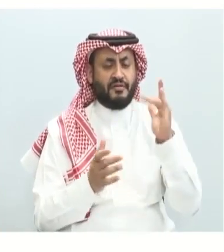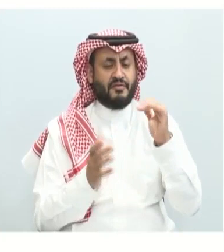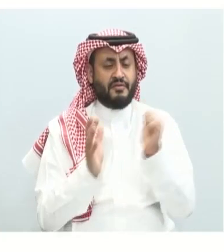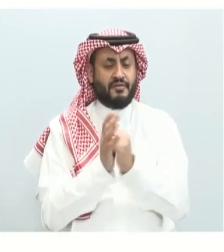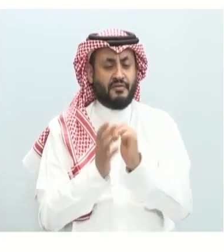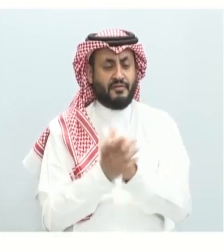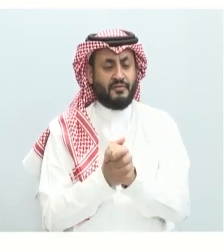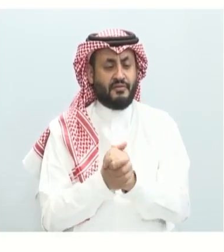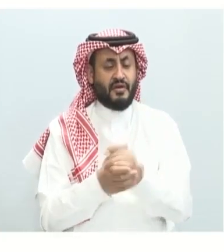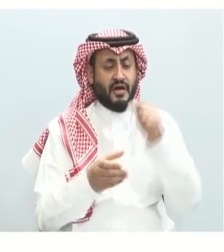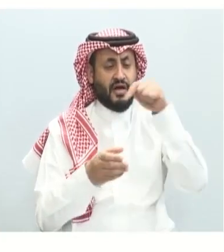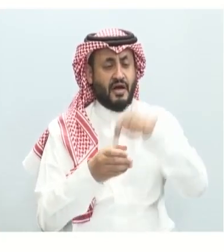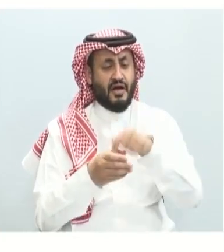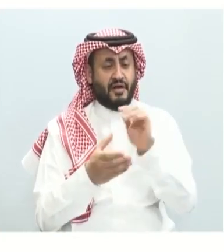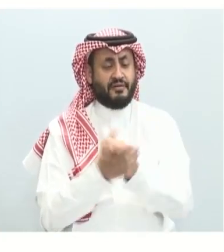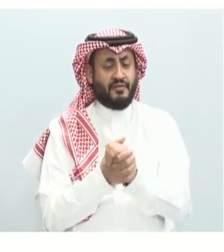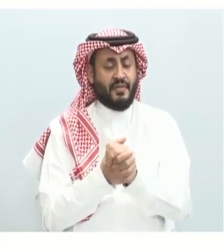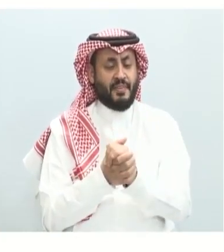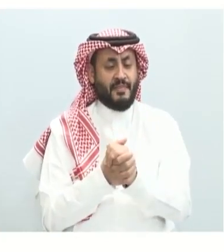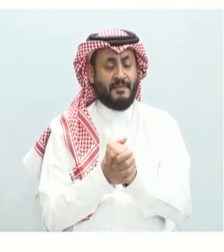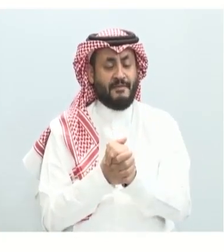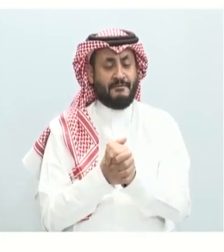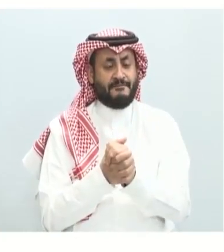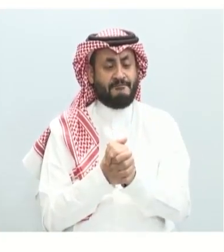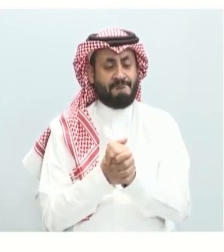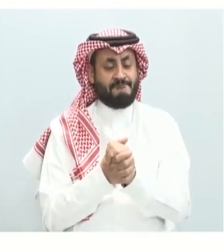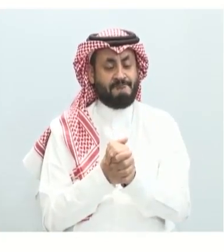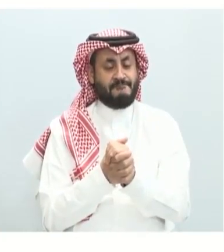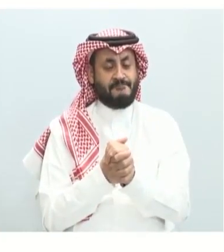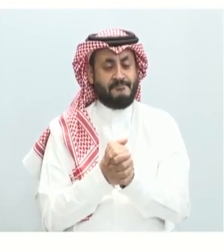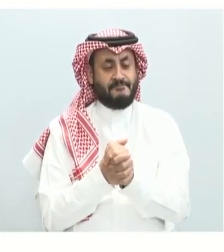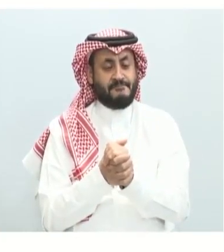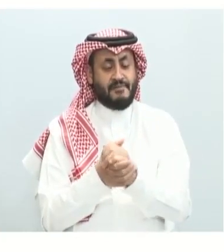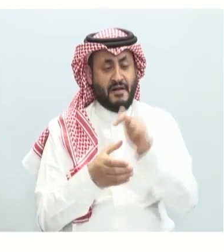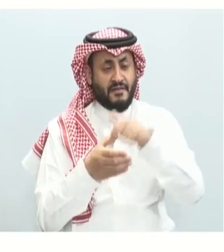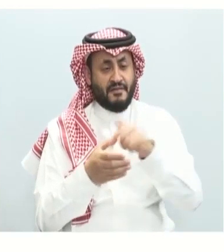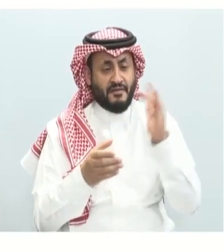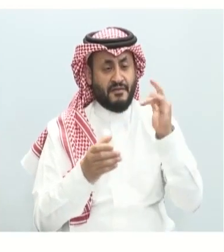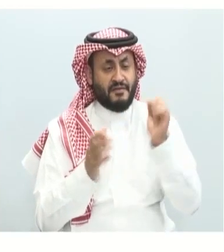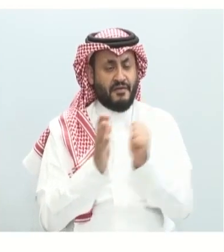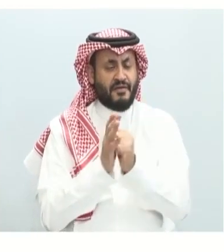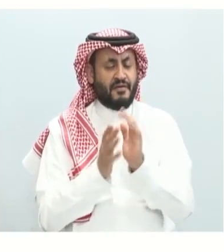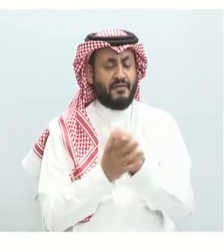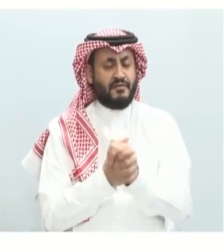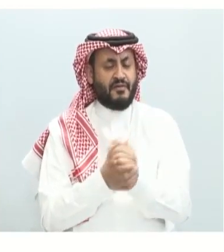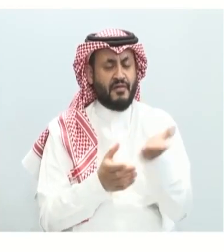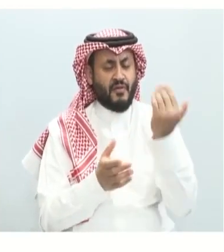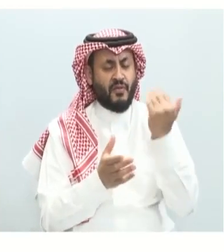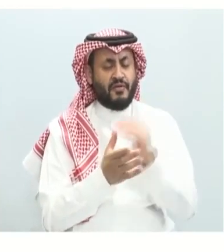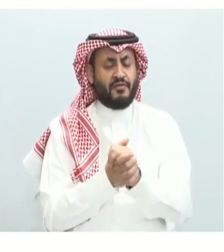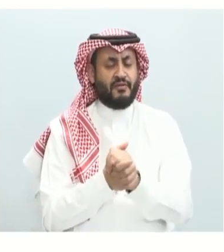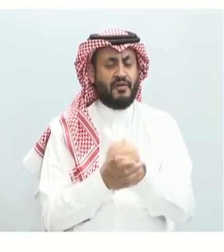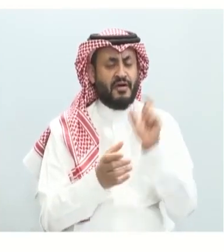little greenhouse. There was a little greenhouse, and in the little greenhouse, there was